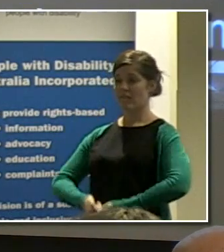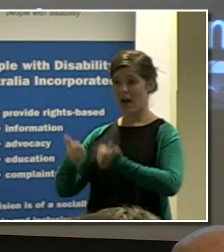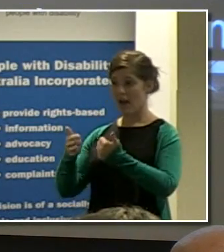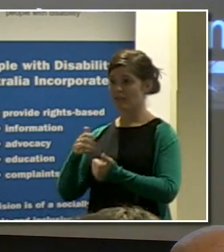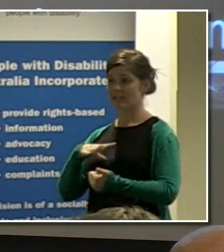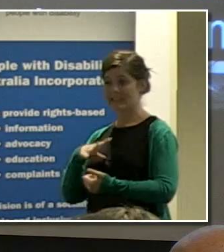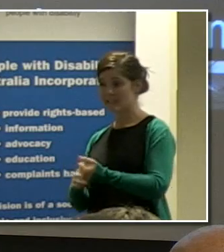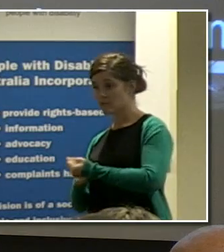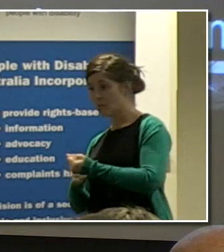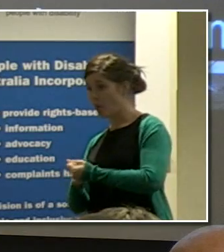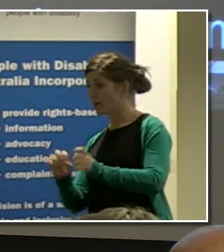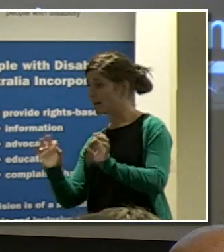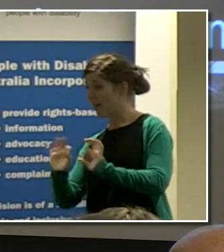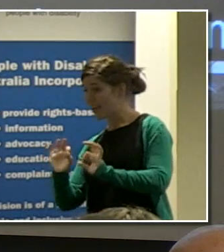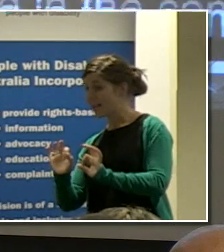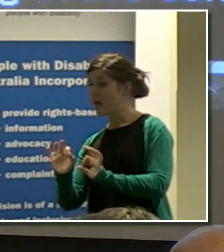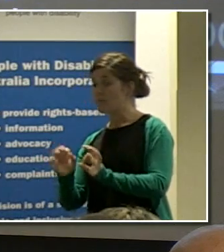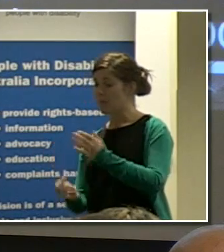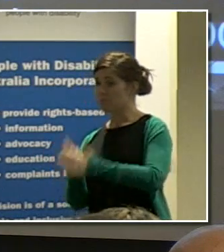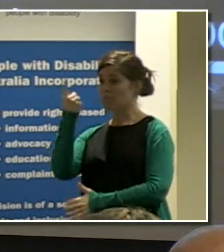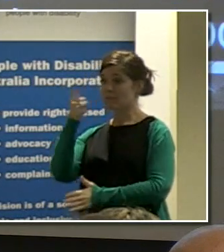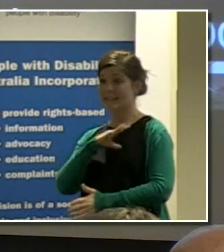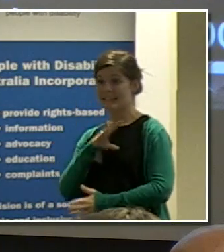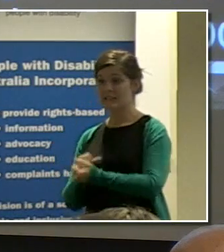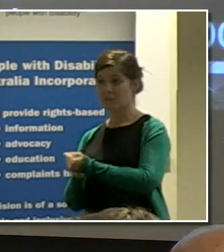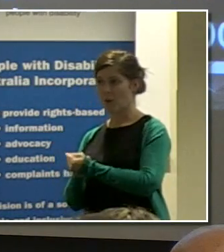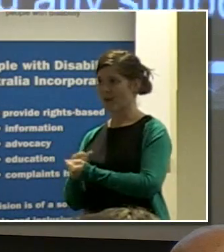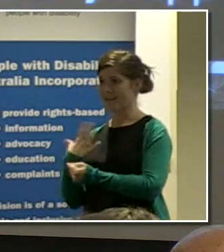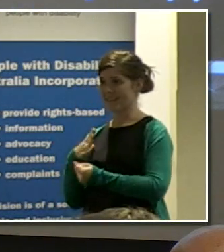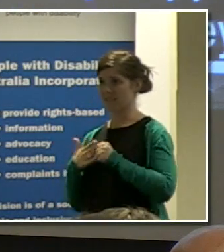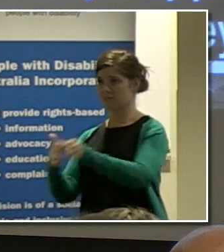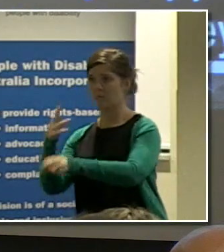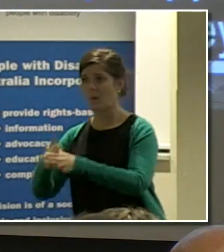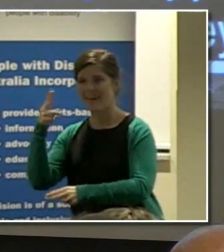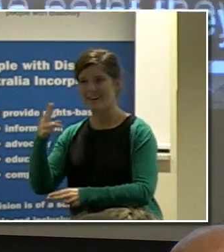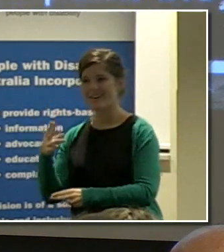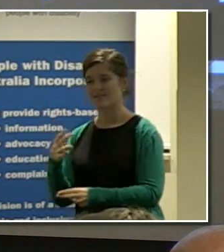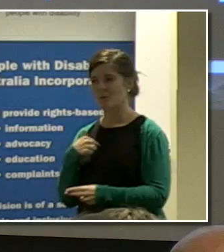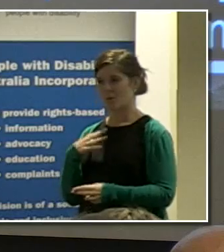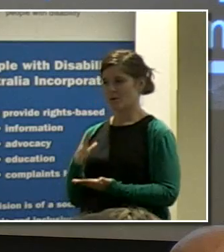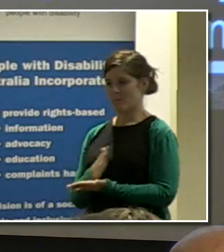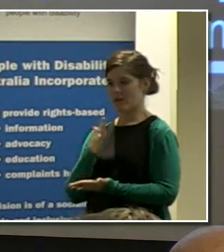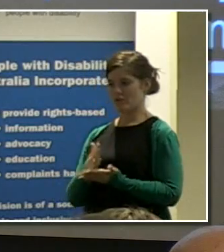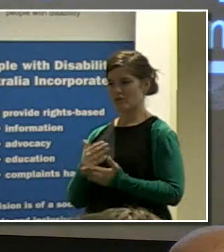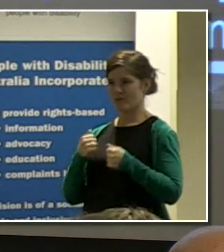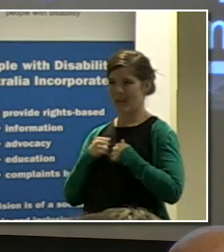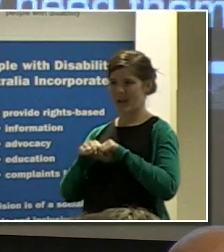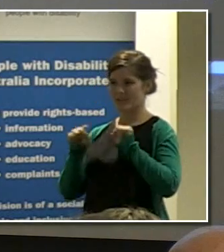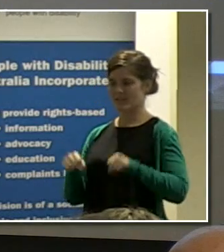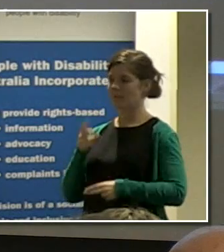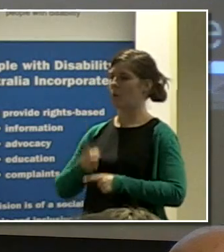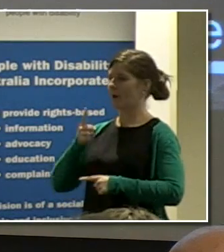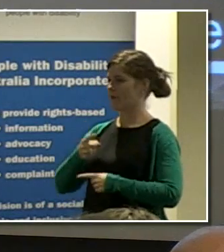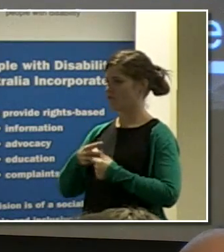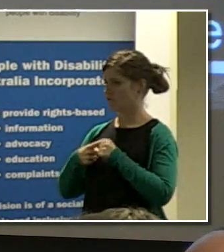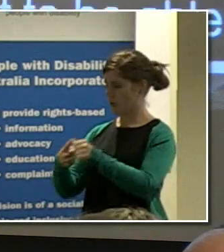any supports at all, but at the point they need them quickly, and so we want to be able to respond. Where we still have a